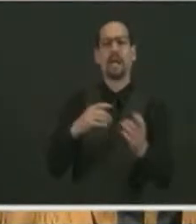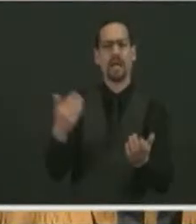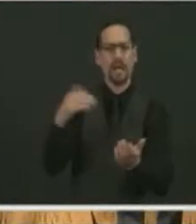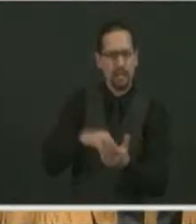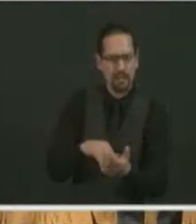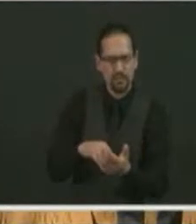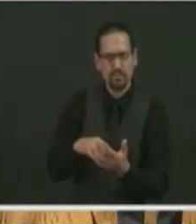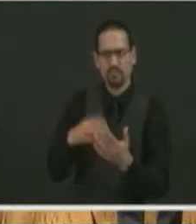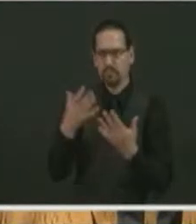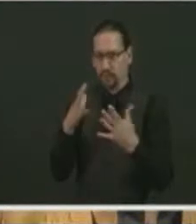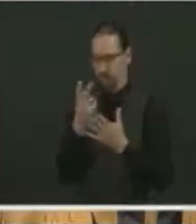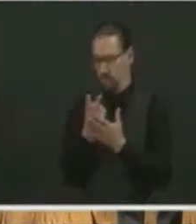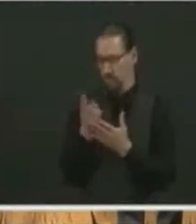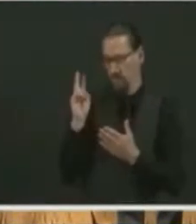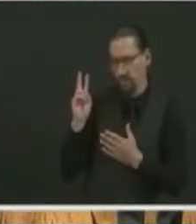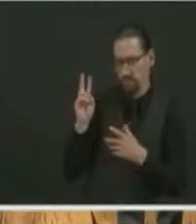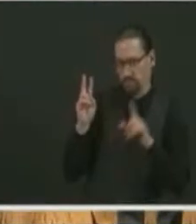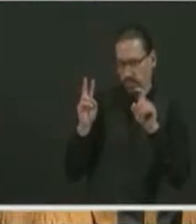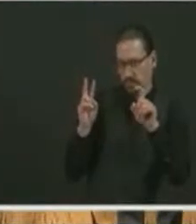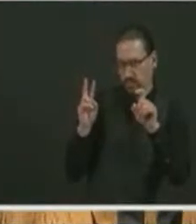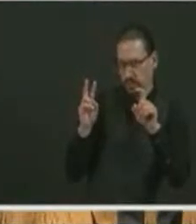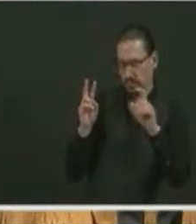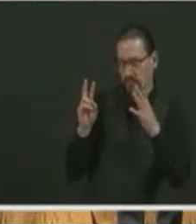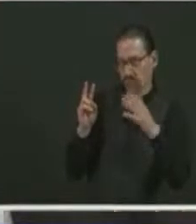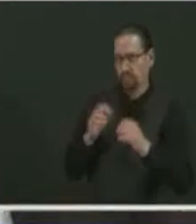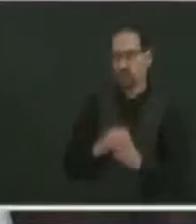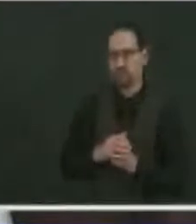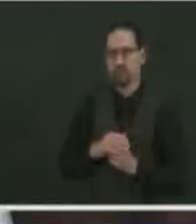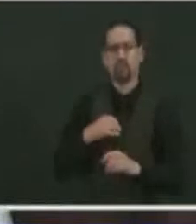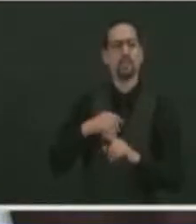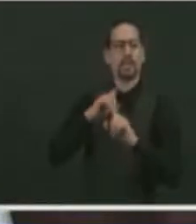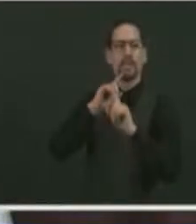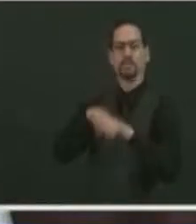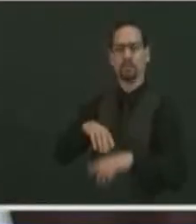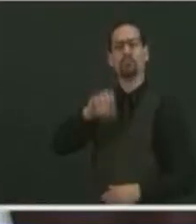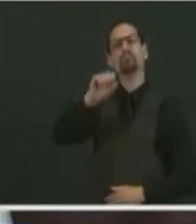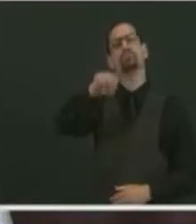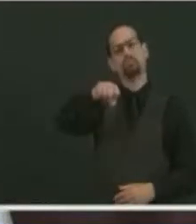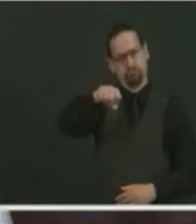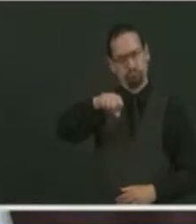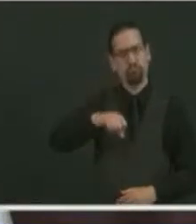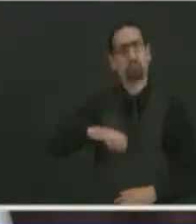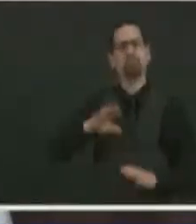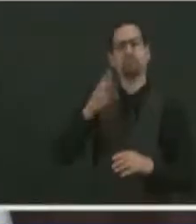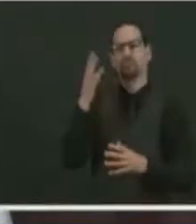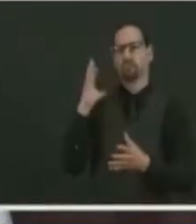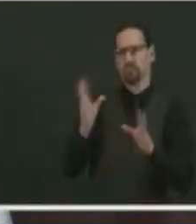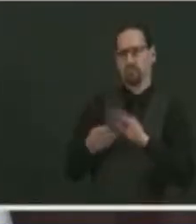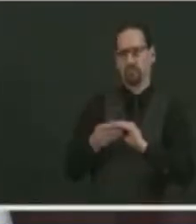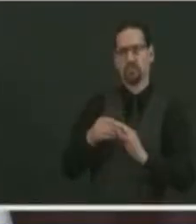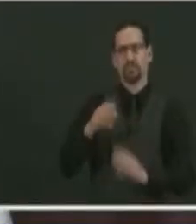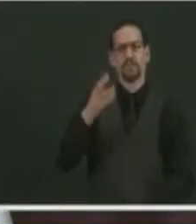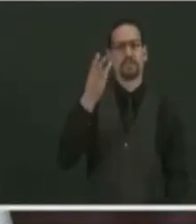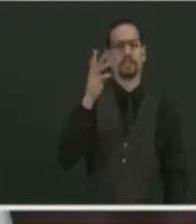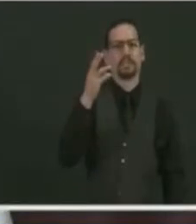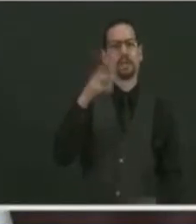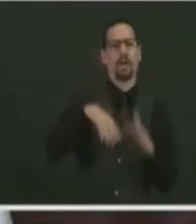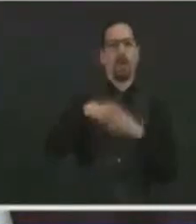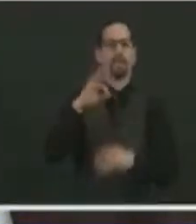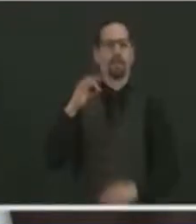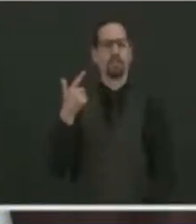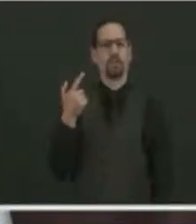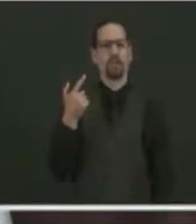weeks ago. So 16 of the 21 fatalities, sadly announced today,